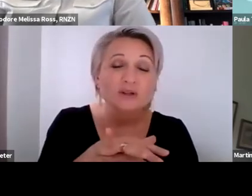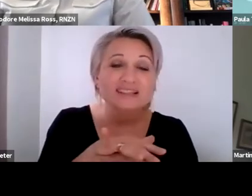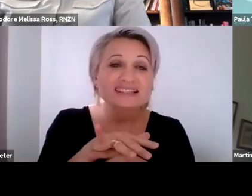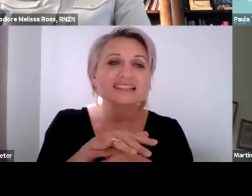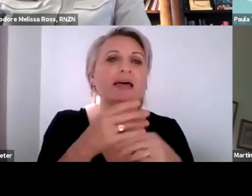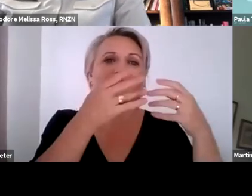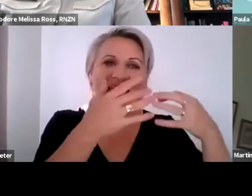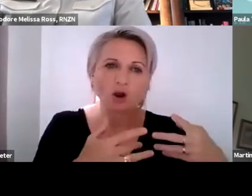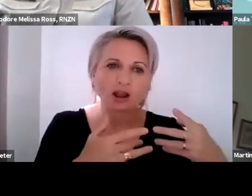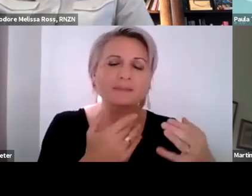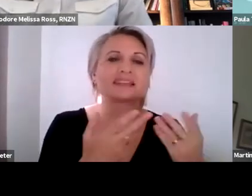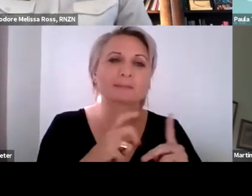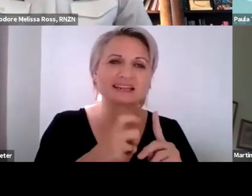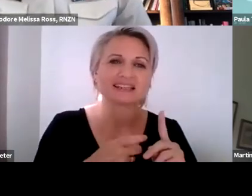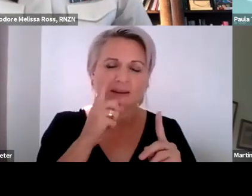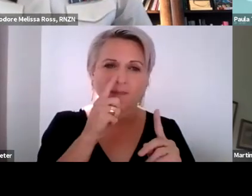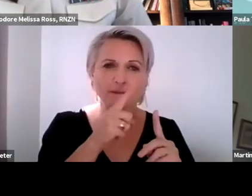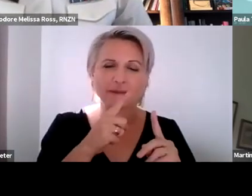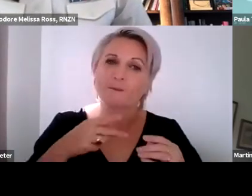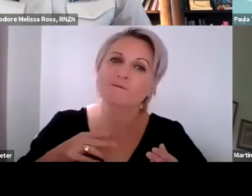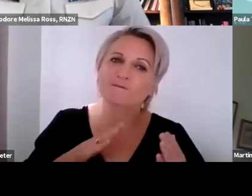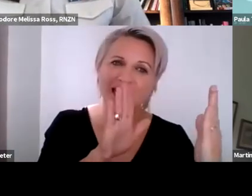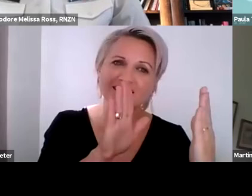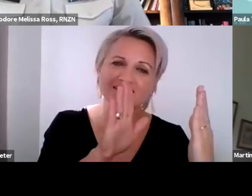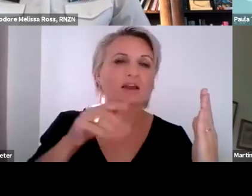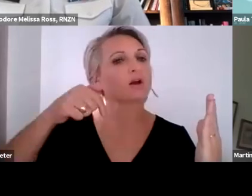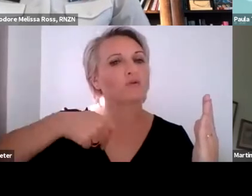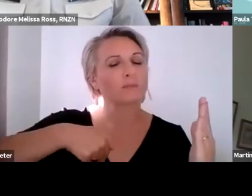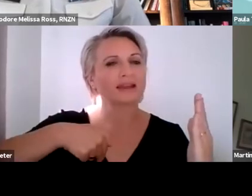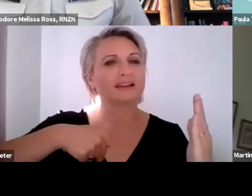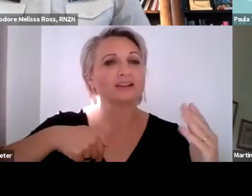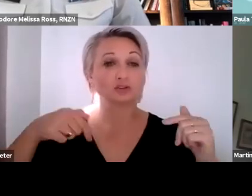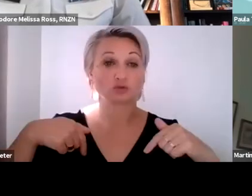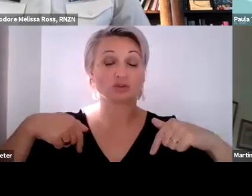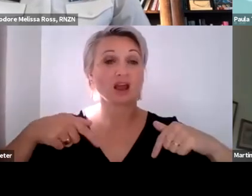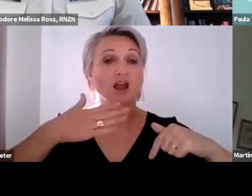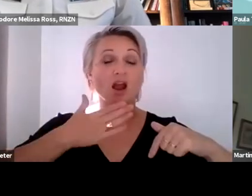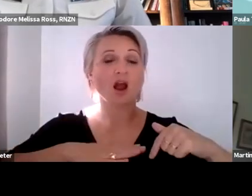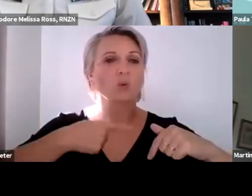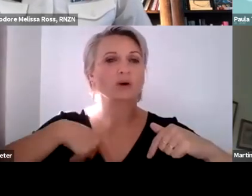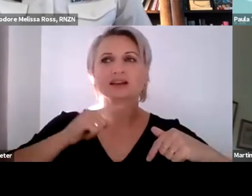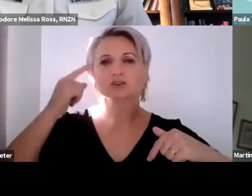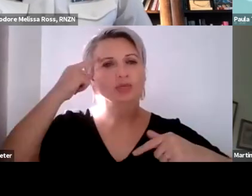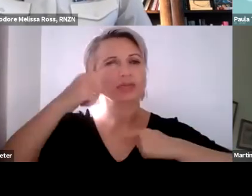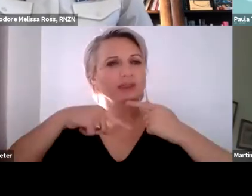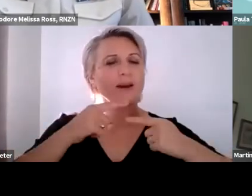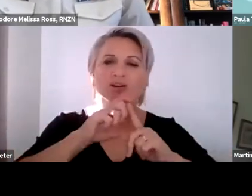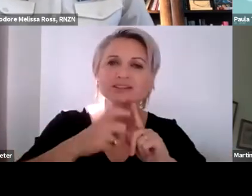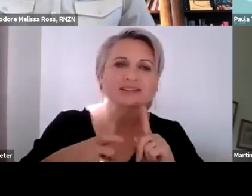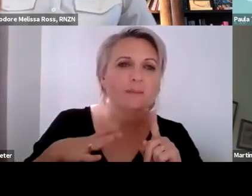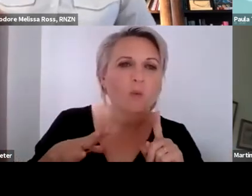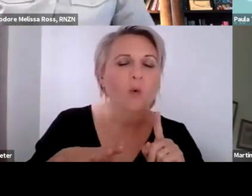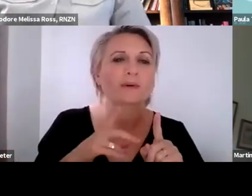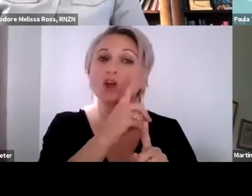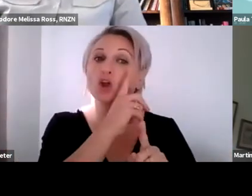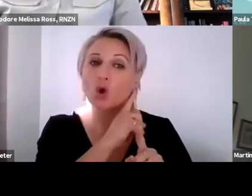people face. And so for me today, it's really about thinking about disabled women and girls in the context of